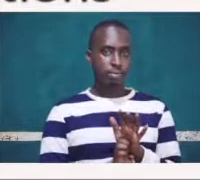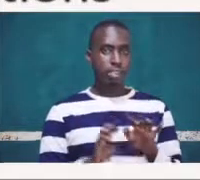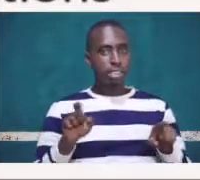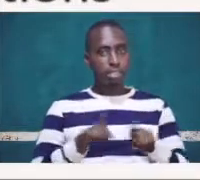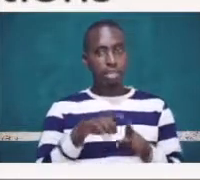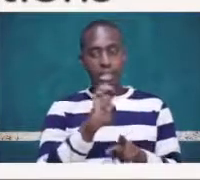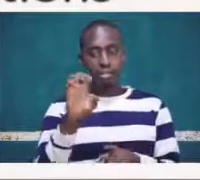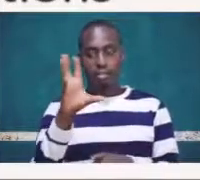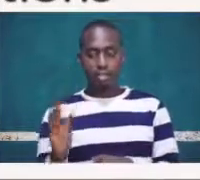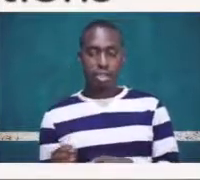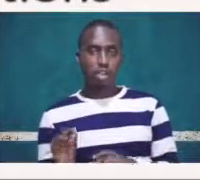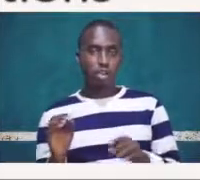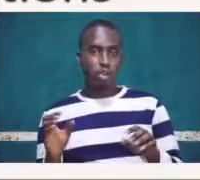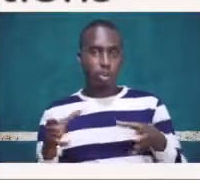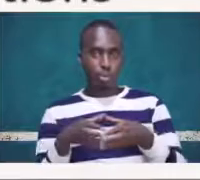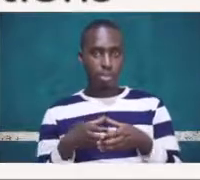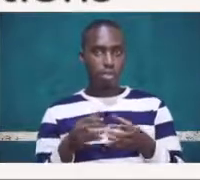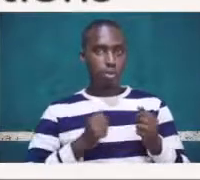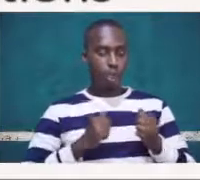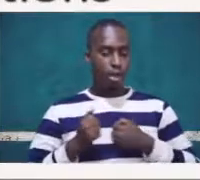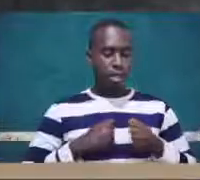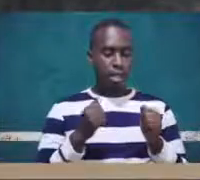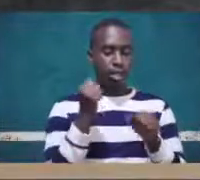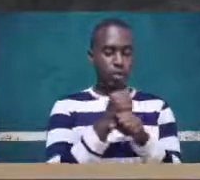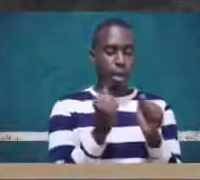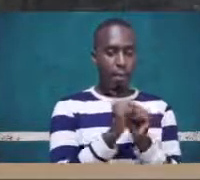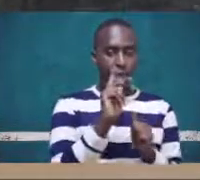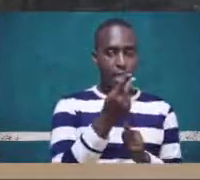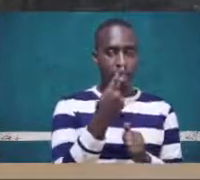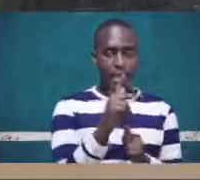East African Community, Rwanda is trading with Kenya,